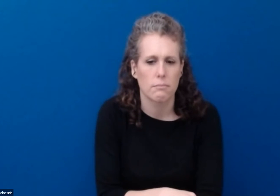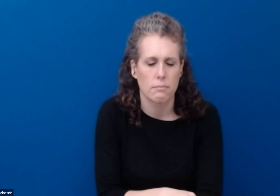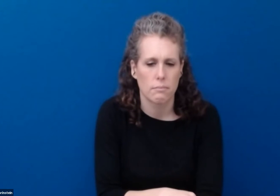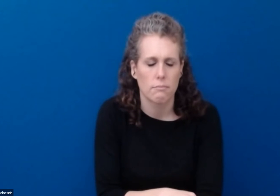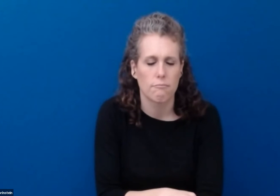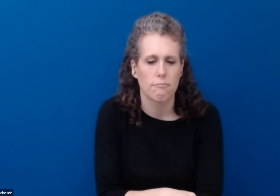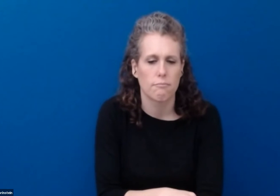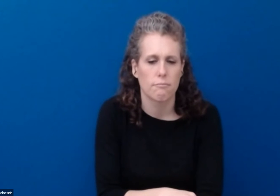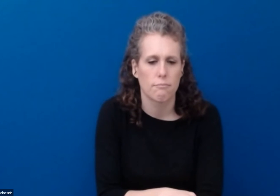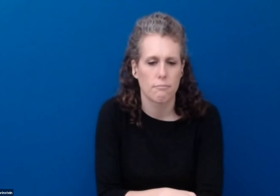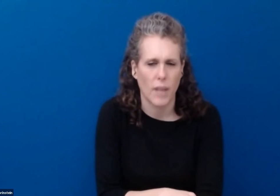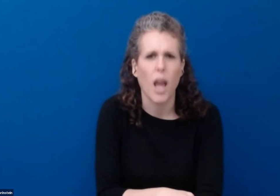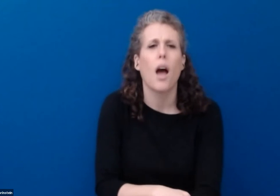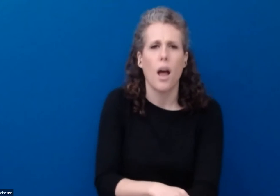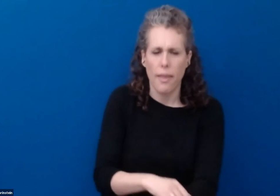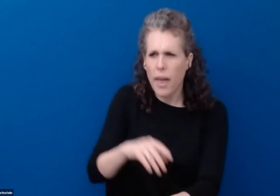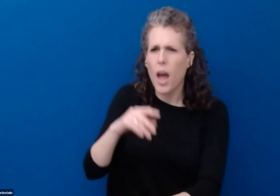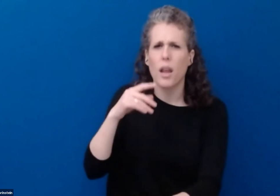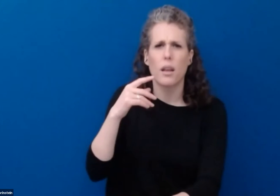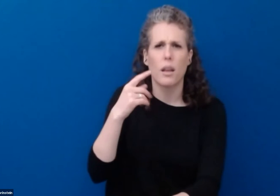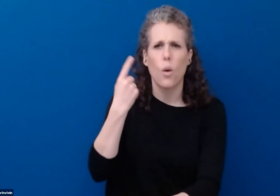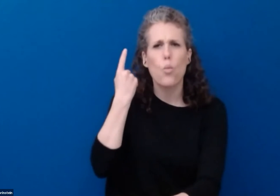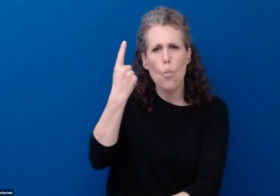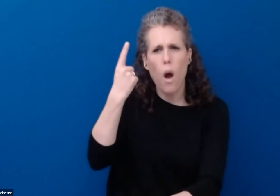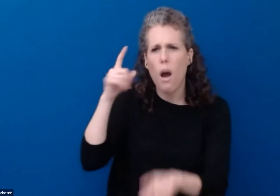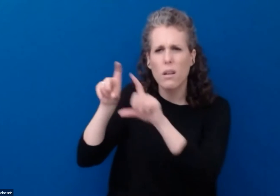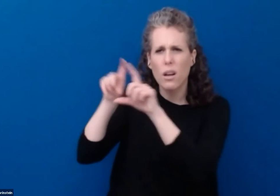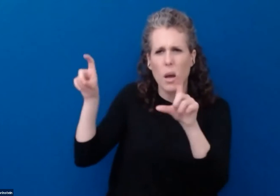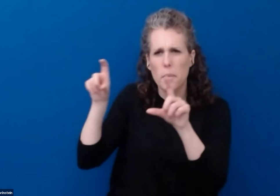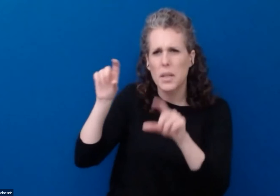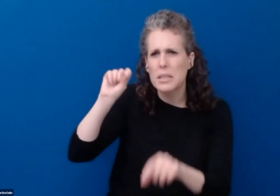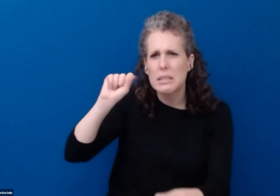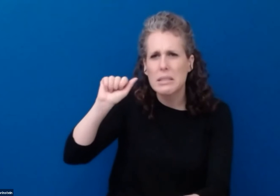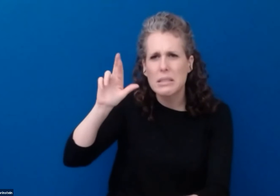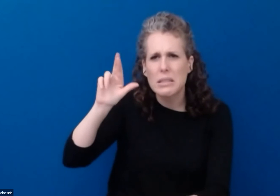were approached with a question from Certec at Lund